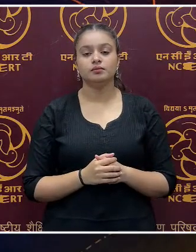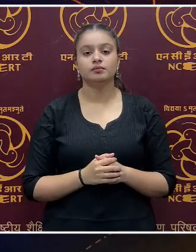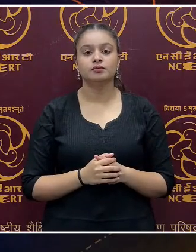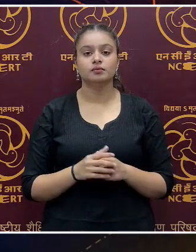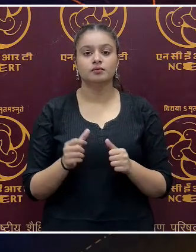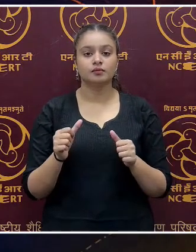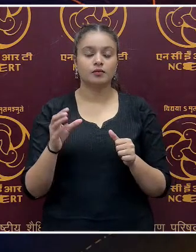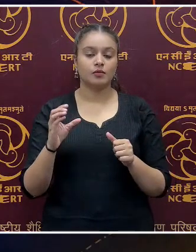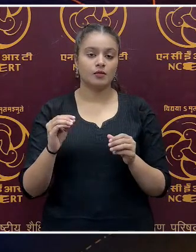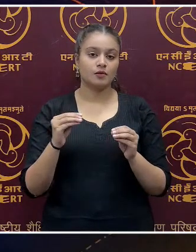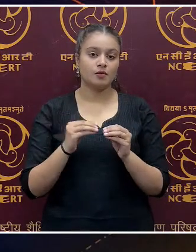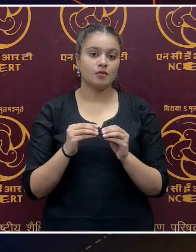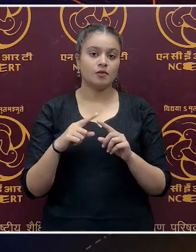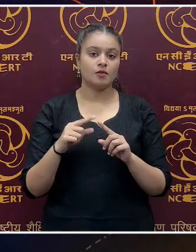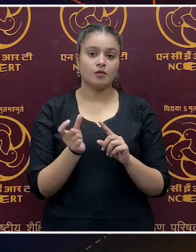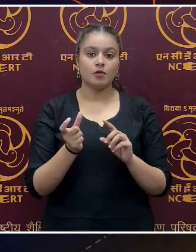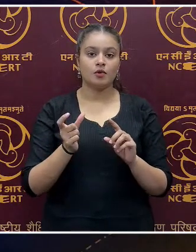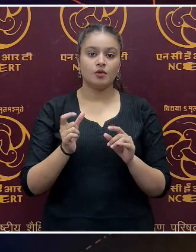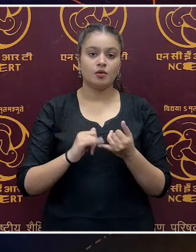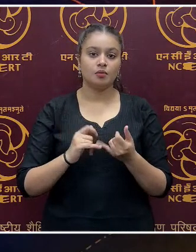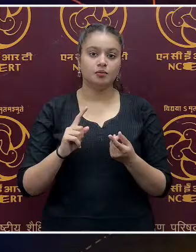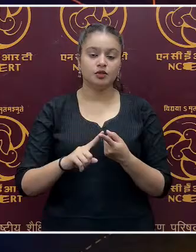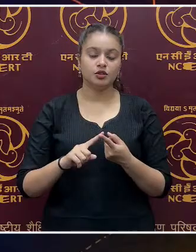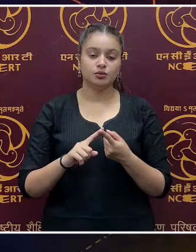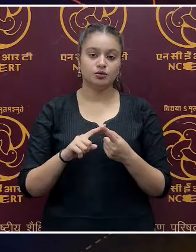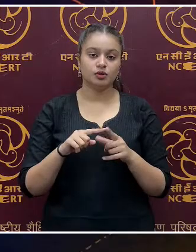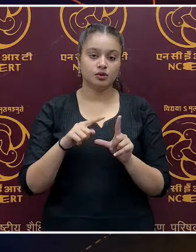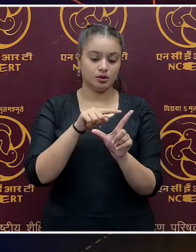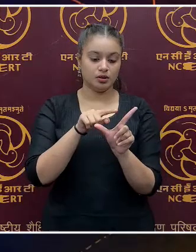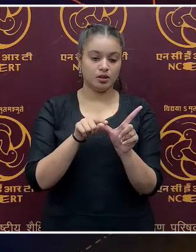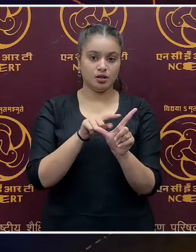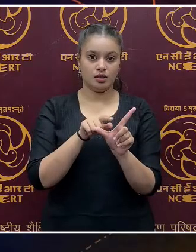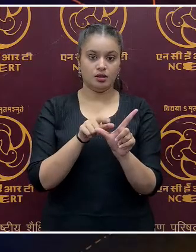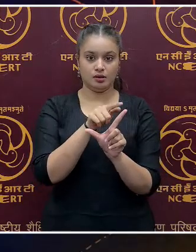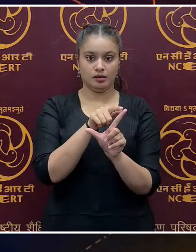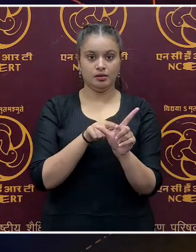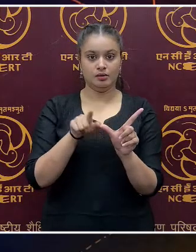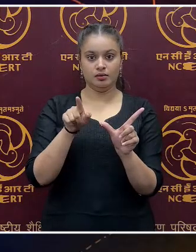obtuse angle. Here, yeah,